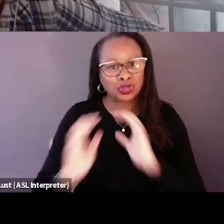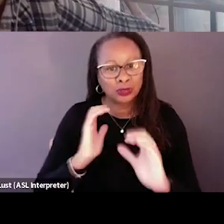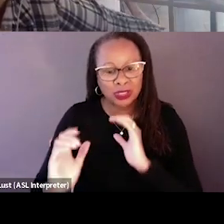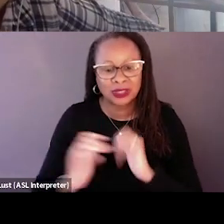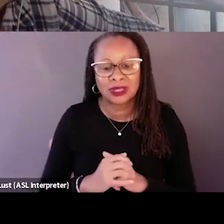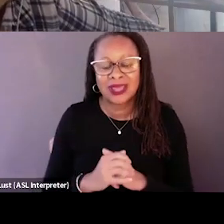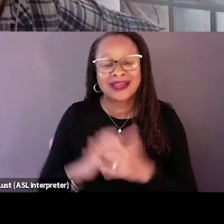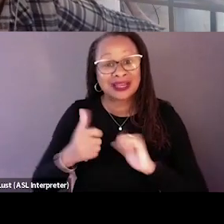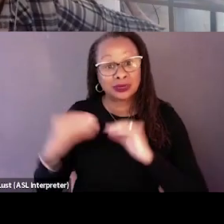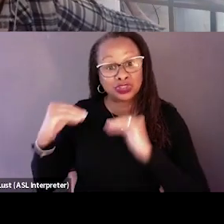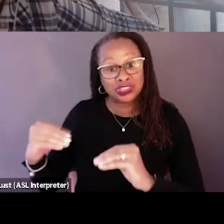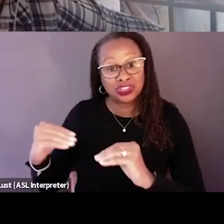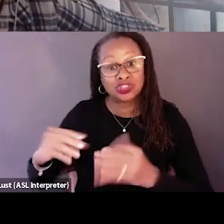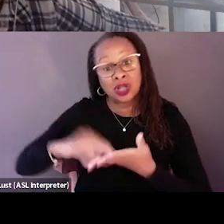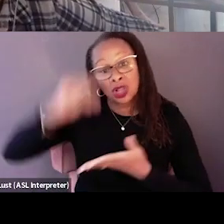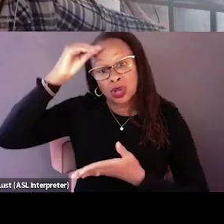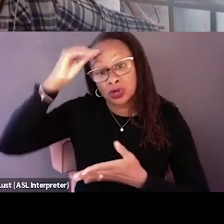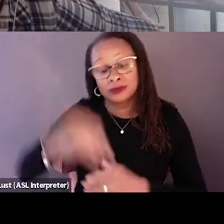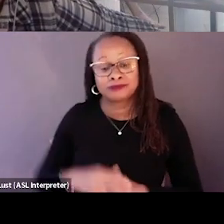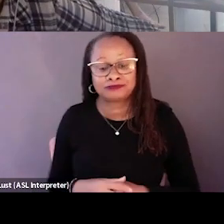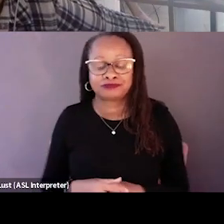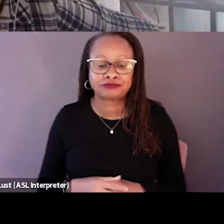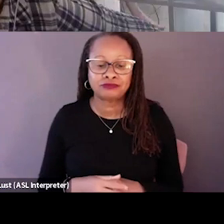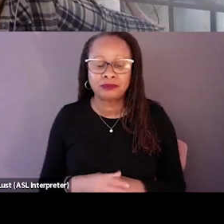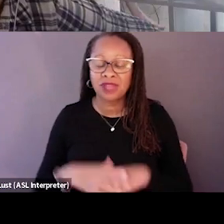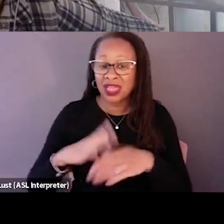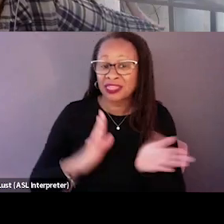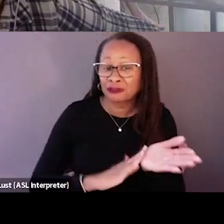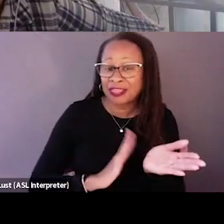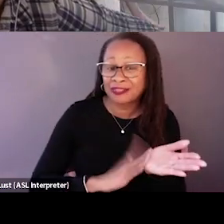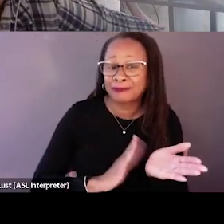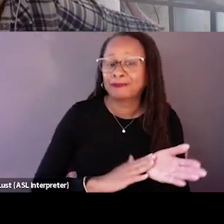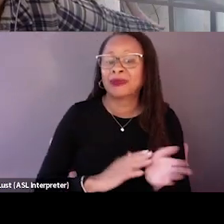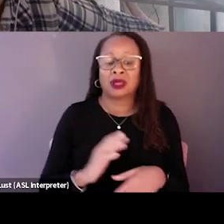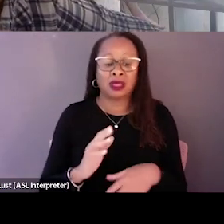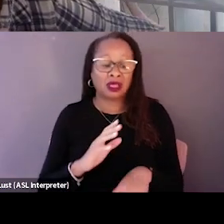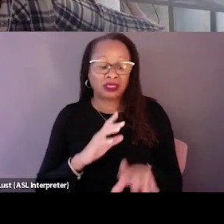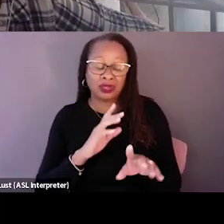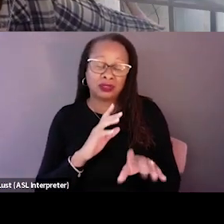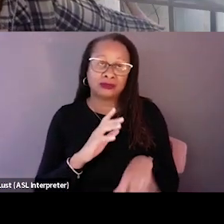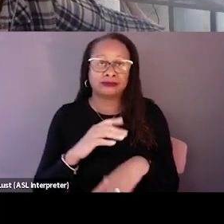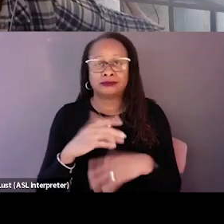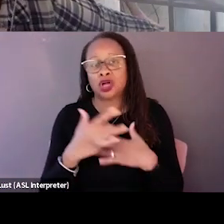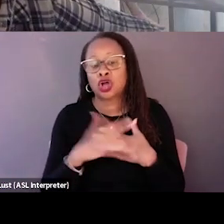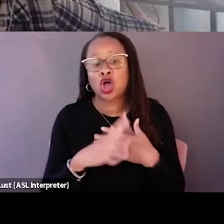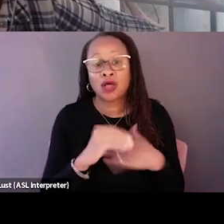of teaching and learning. So the rhythms, the call and response, the